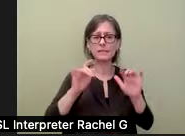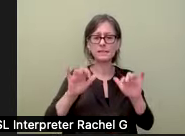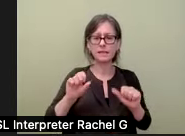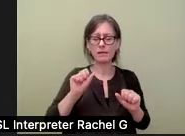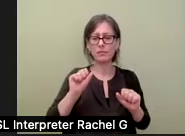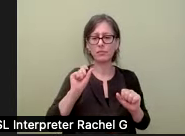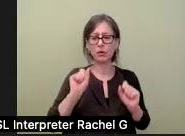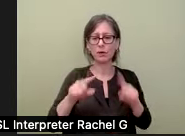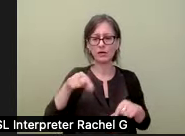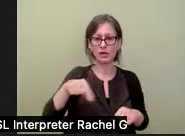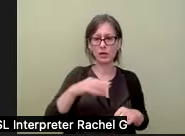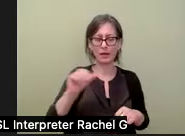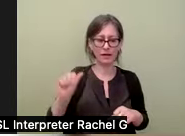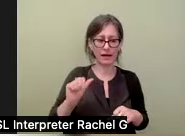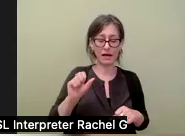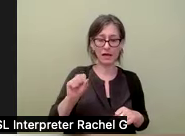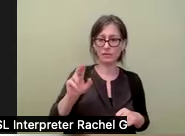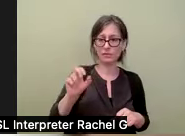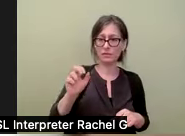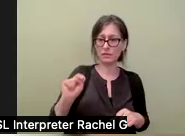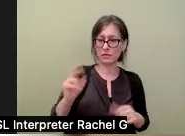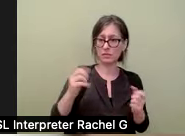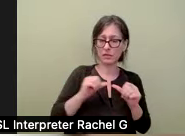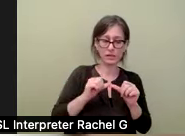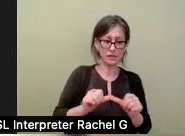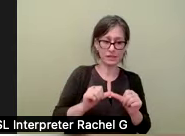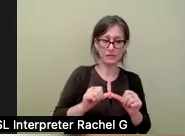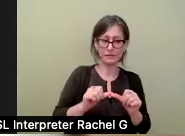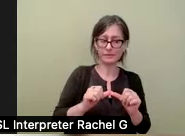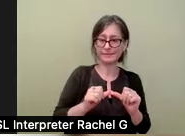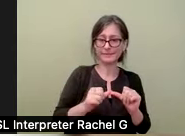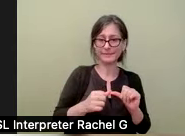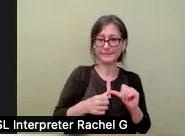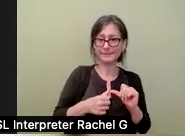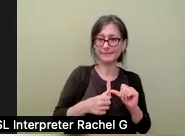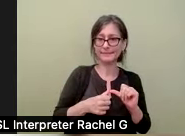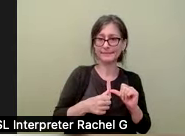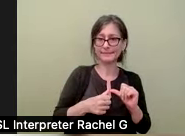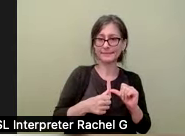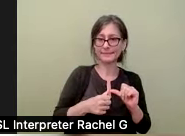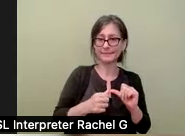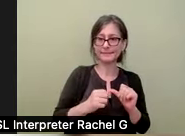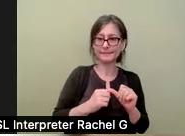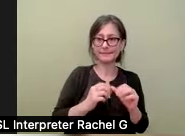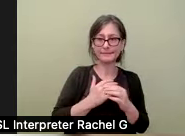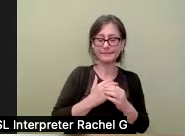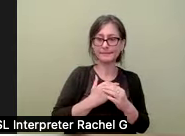Q&A. Susan, if you'd like to continue. Yes, thank you.